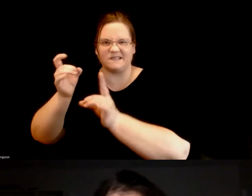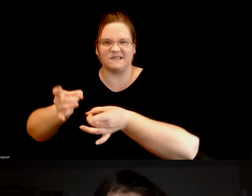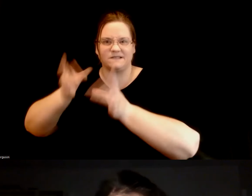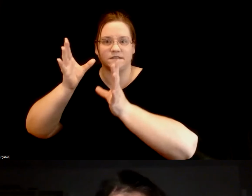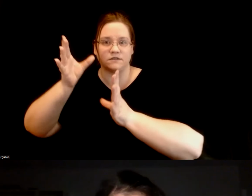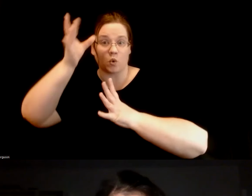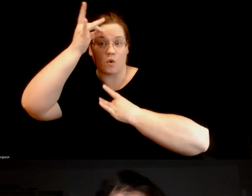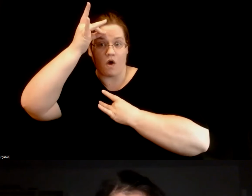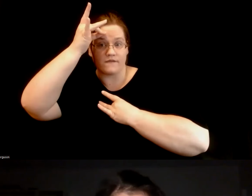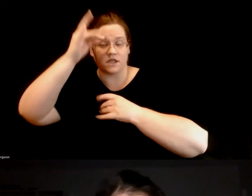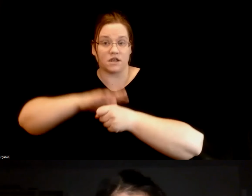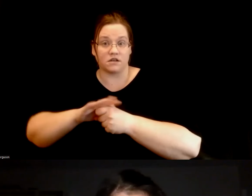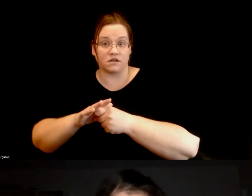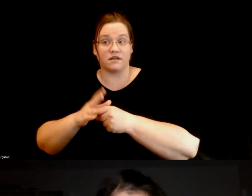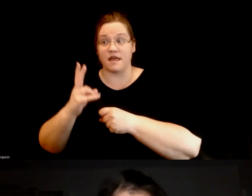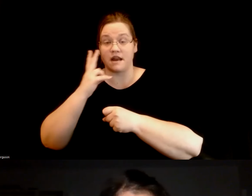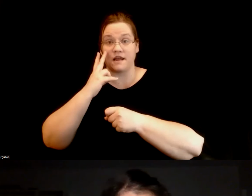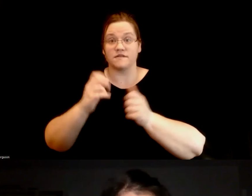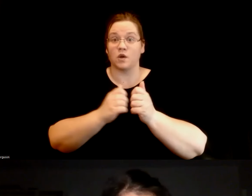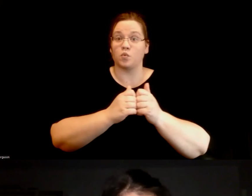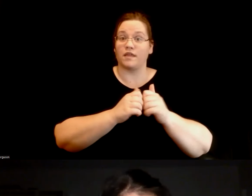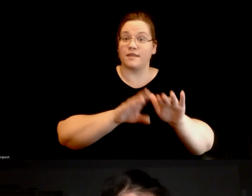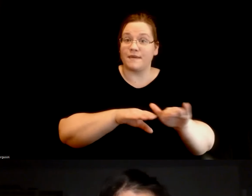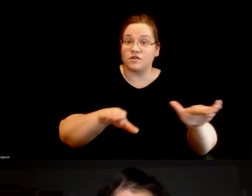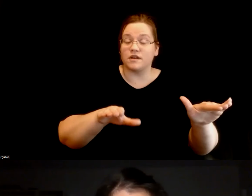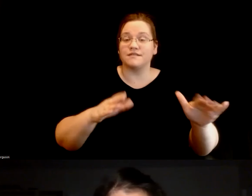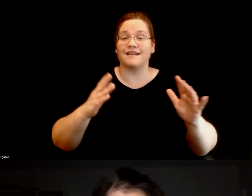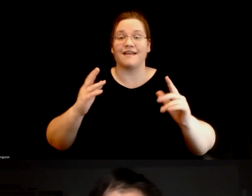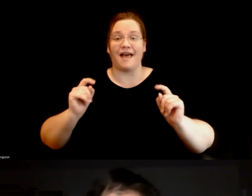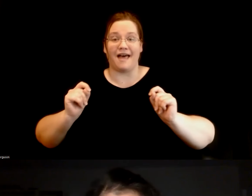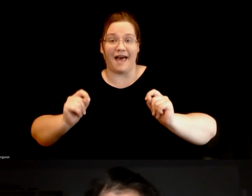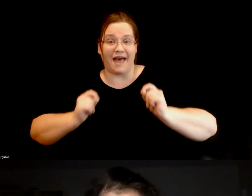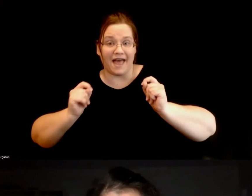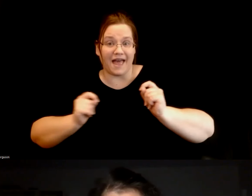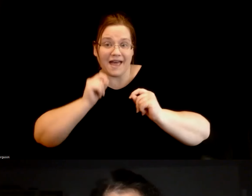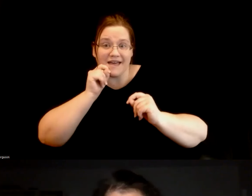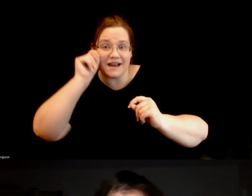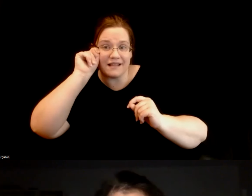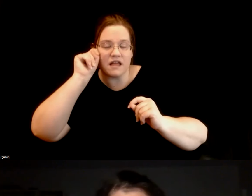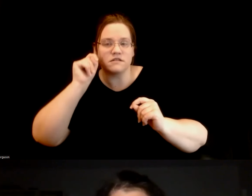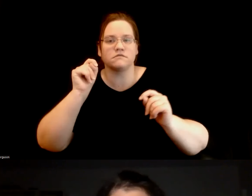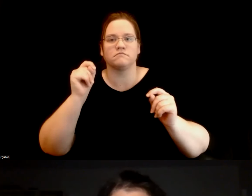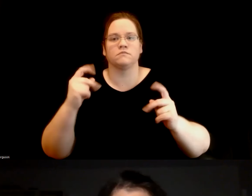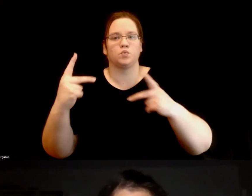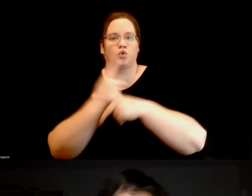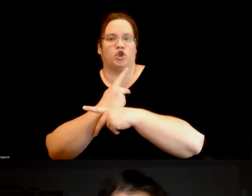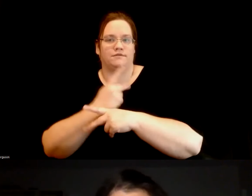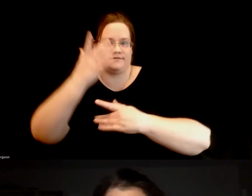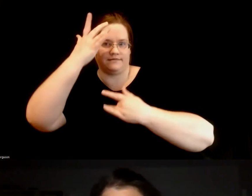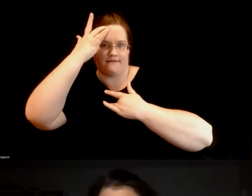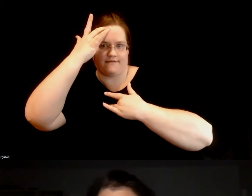seen that sort of stratified across the pediatric population, like the adolescents have gotten the sickest, who